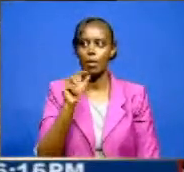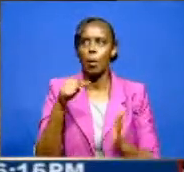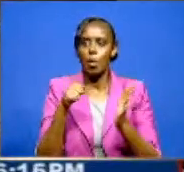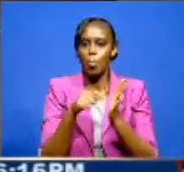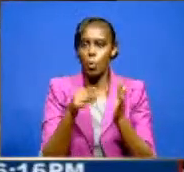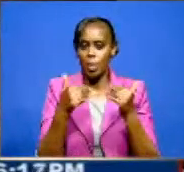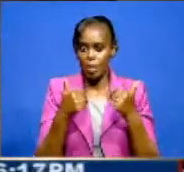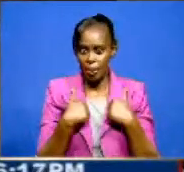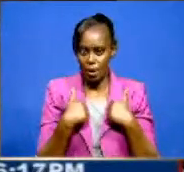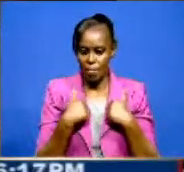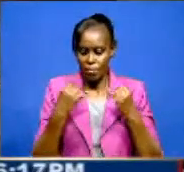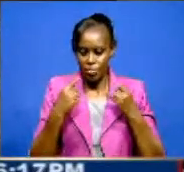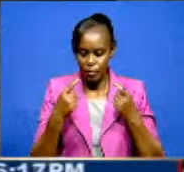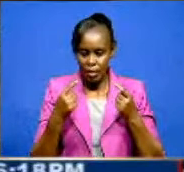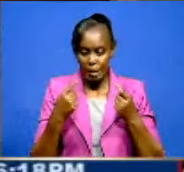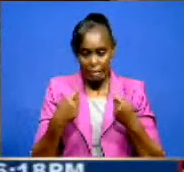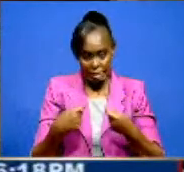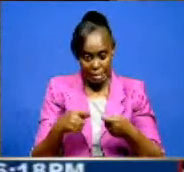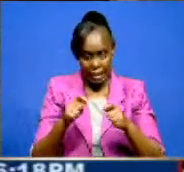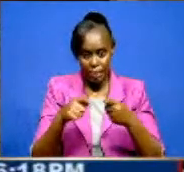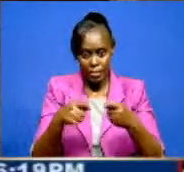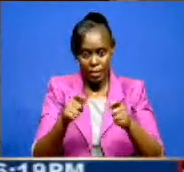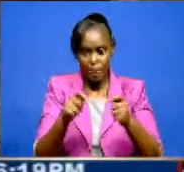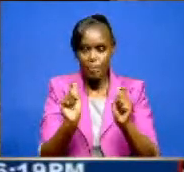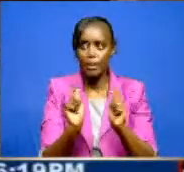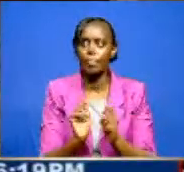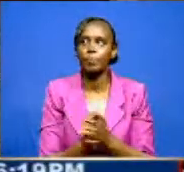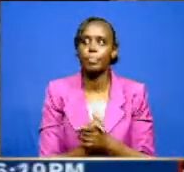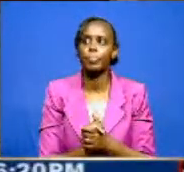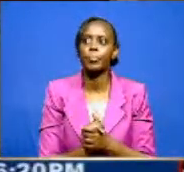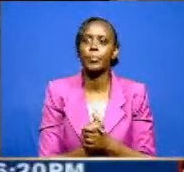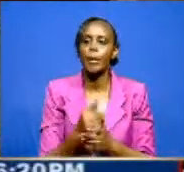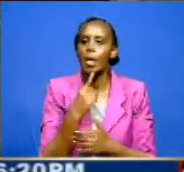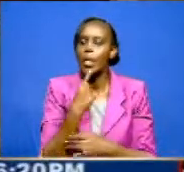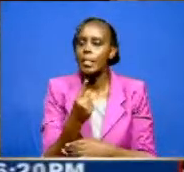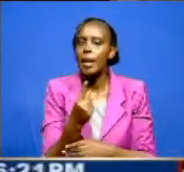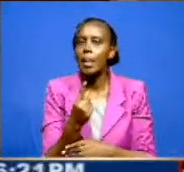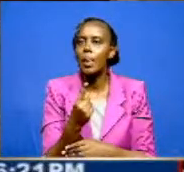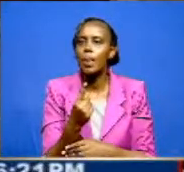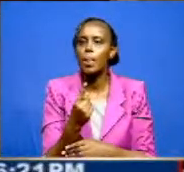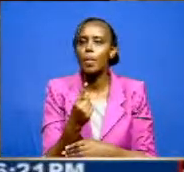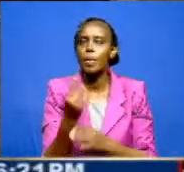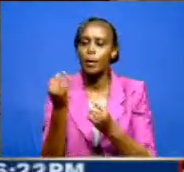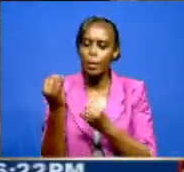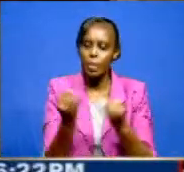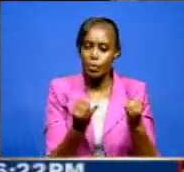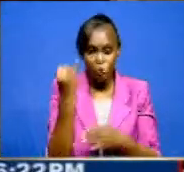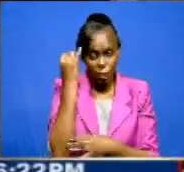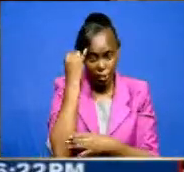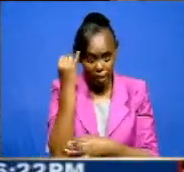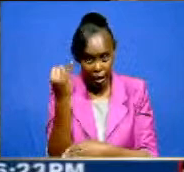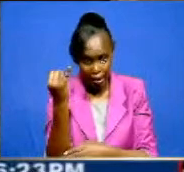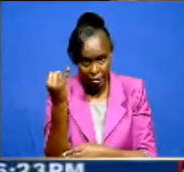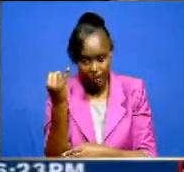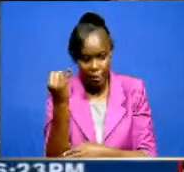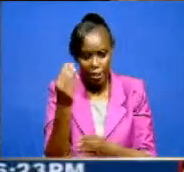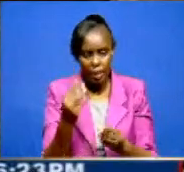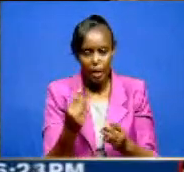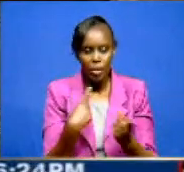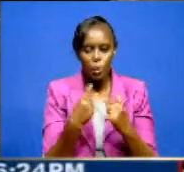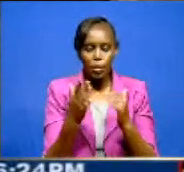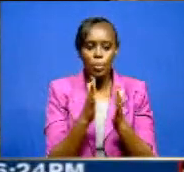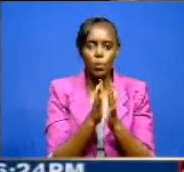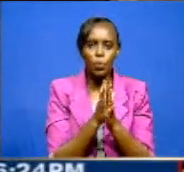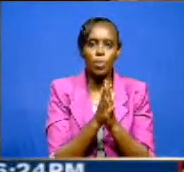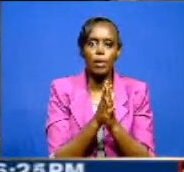which I was trying to tell or to introduce the idea to Senator Wambua